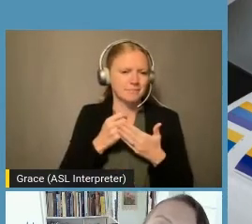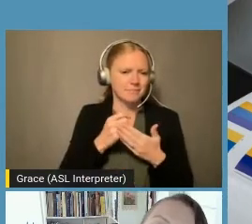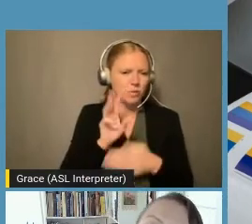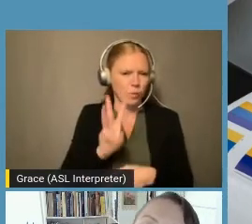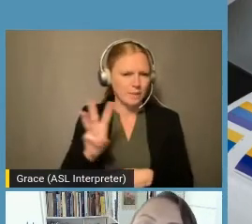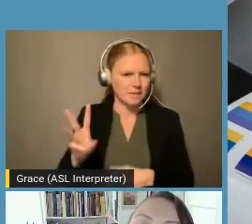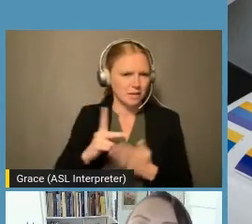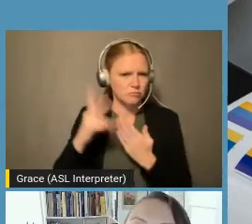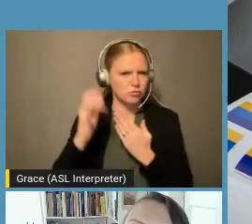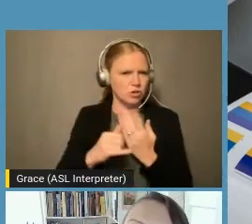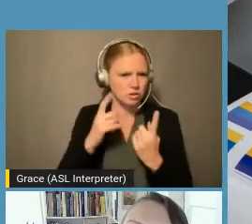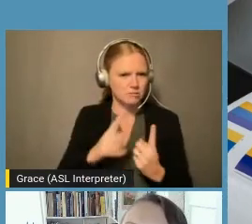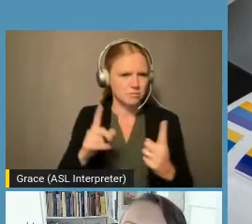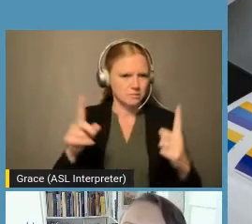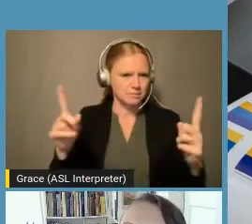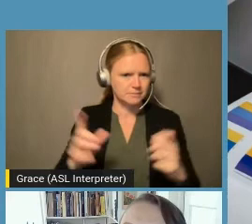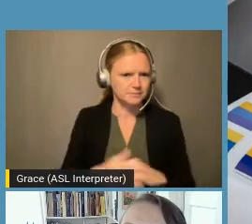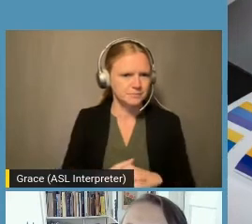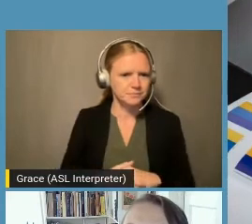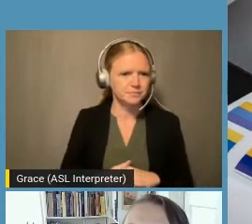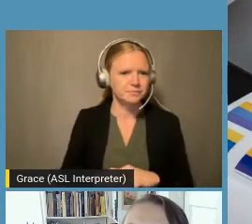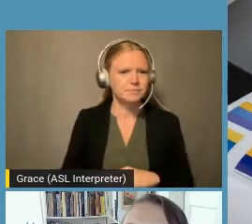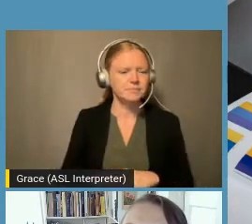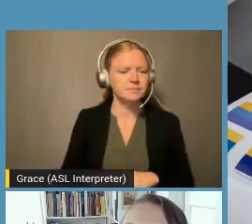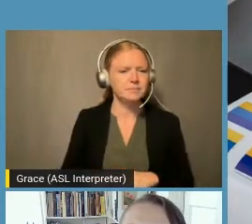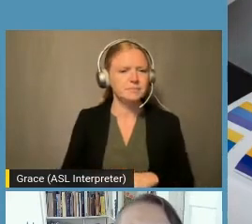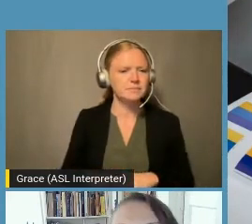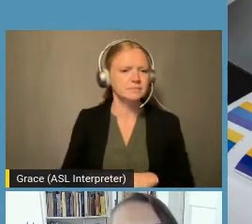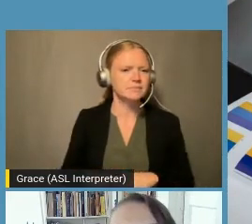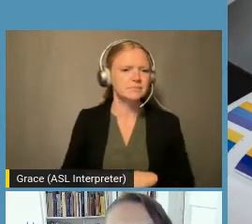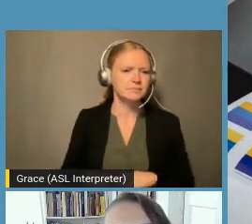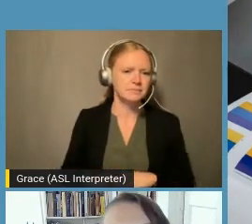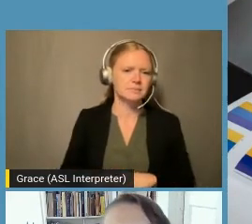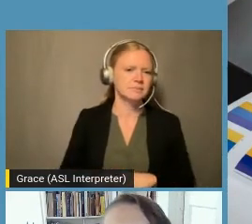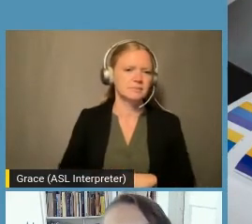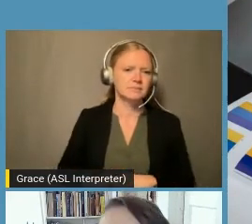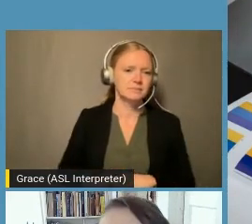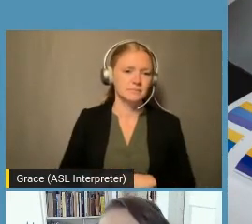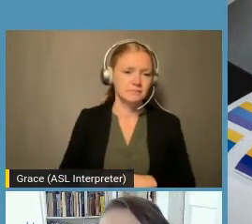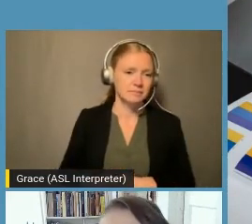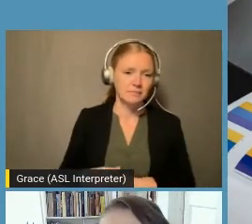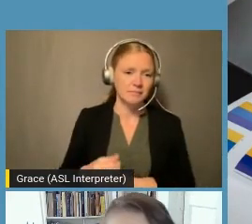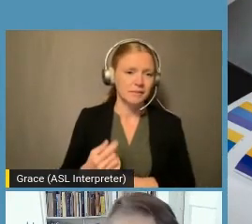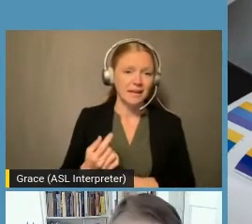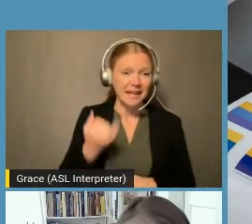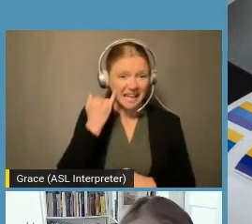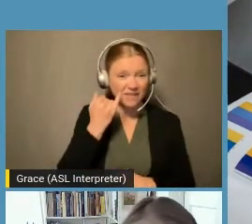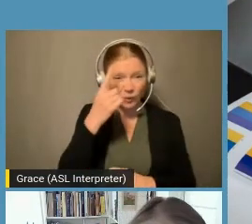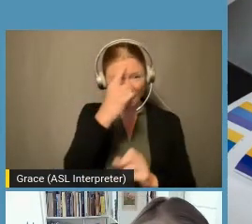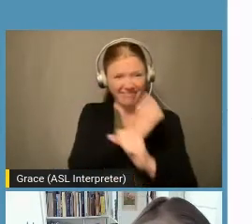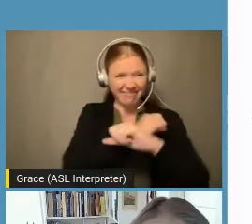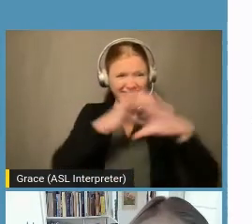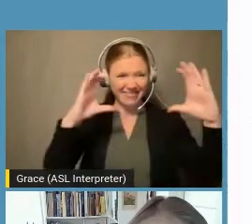this way, it will just always be more relevant.